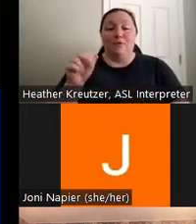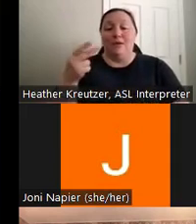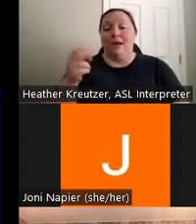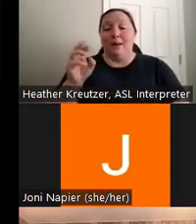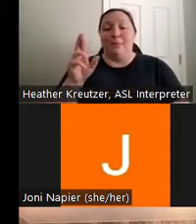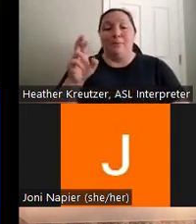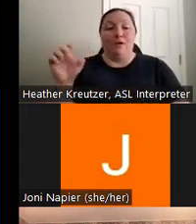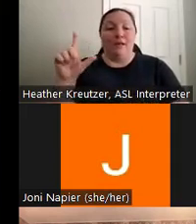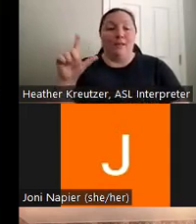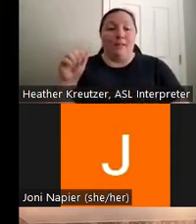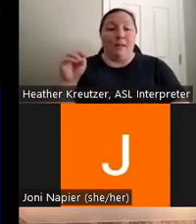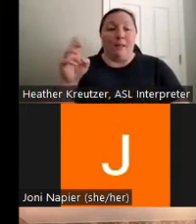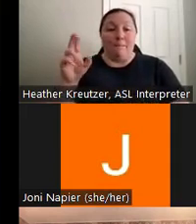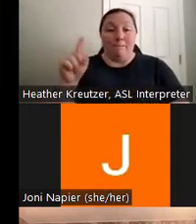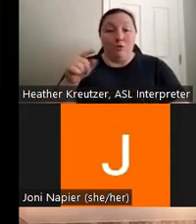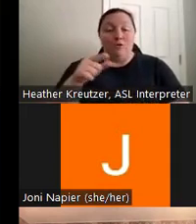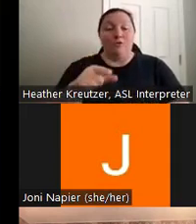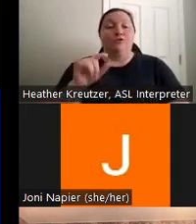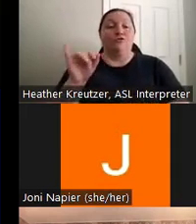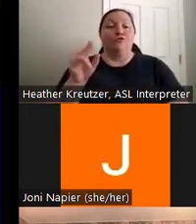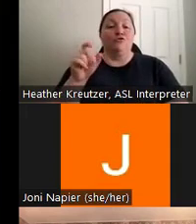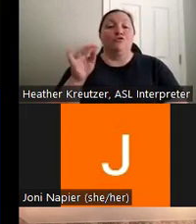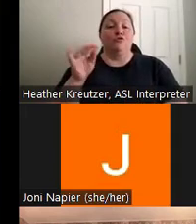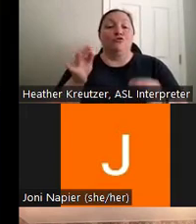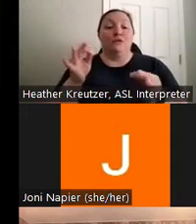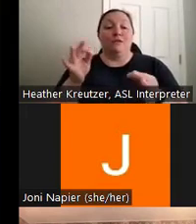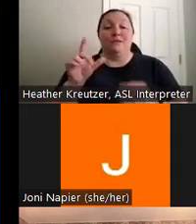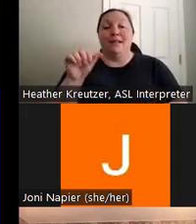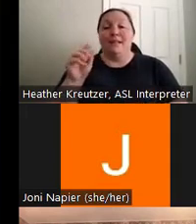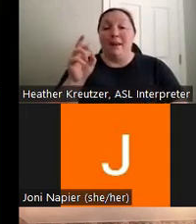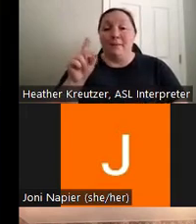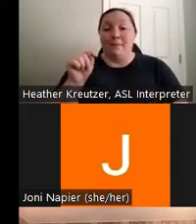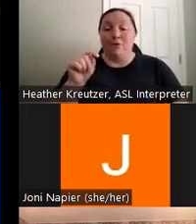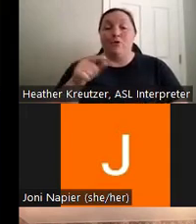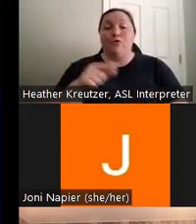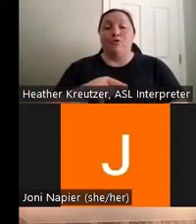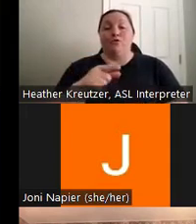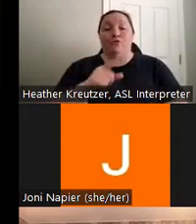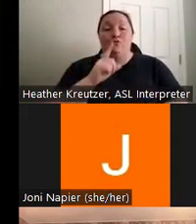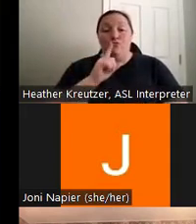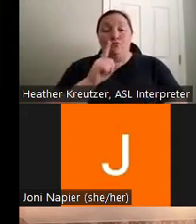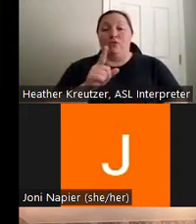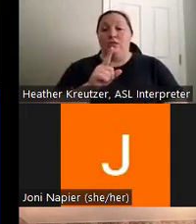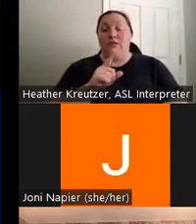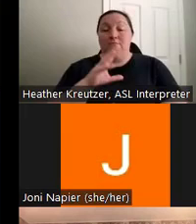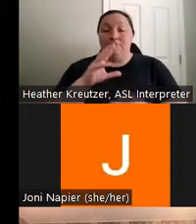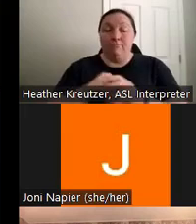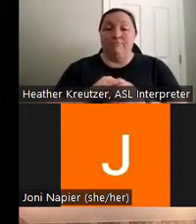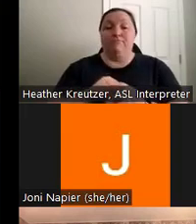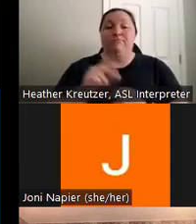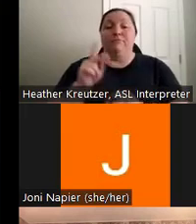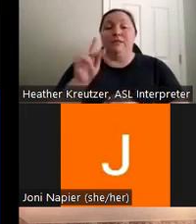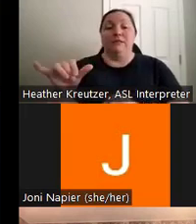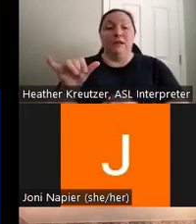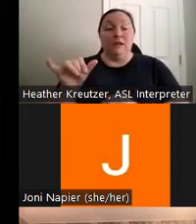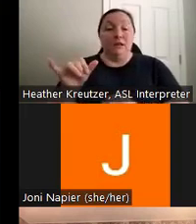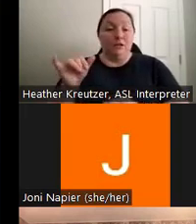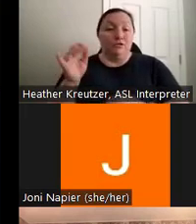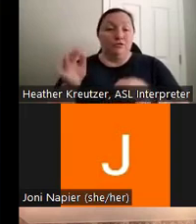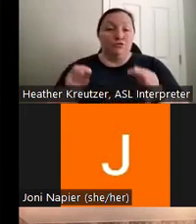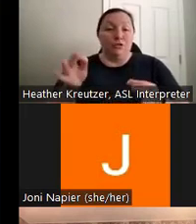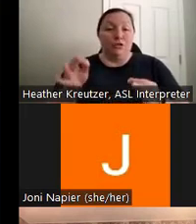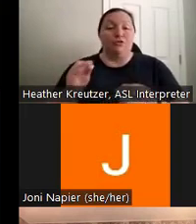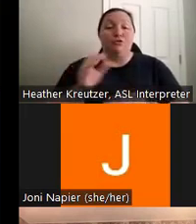Hembry Lambert. Justice Lambert has been the driver of the Kentucky Judicial Commission on